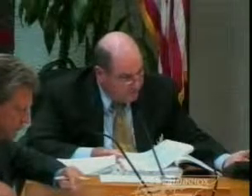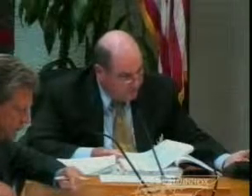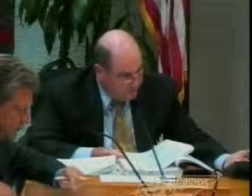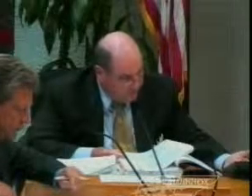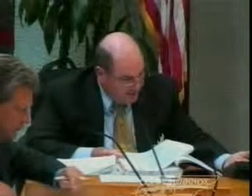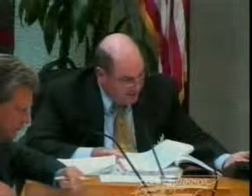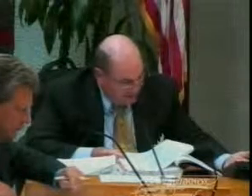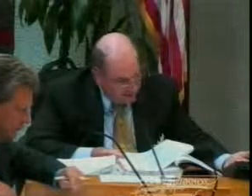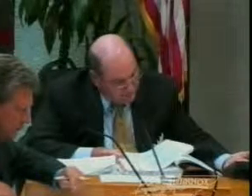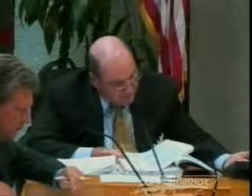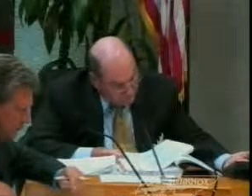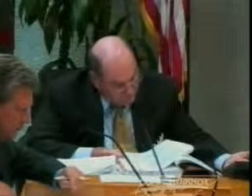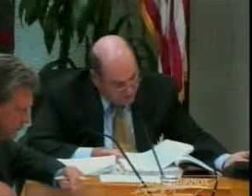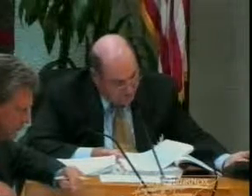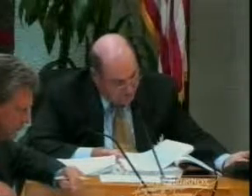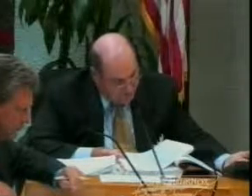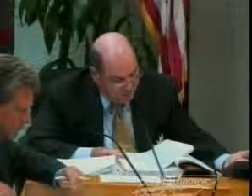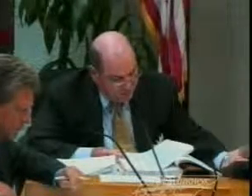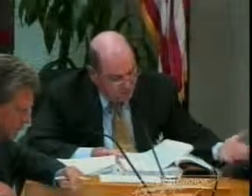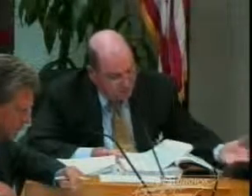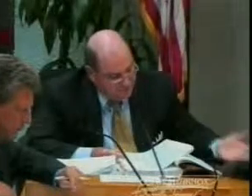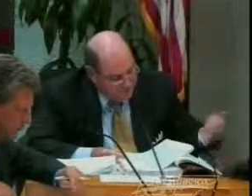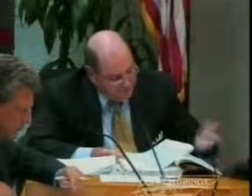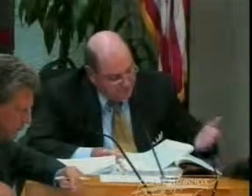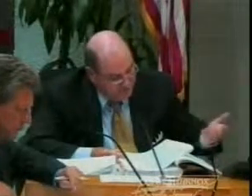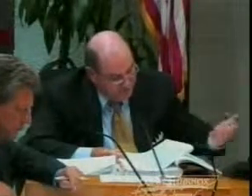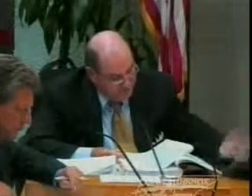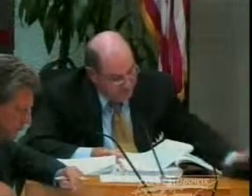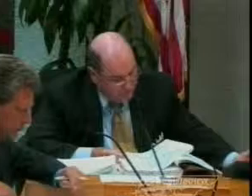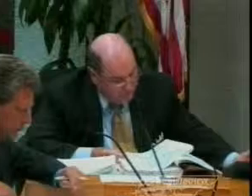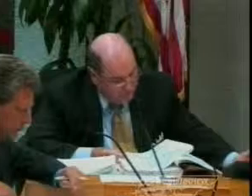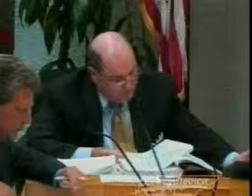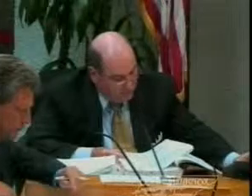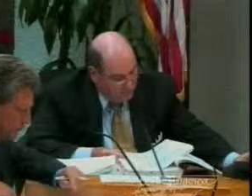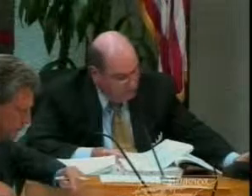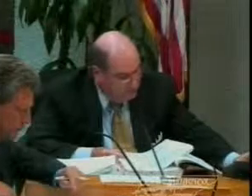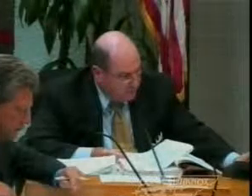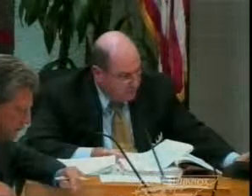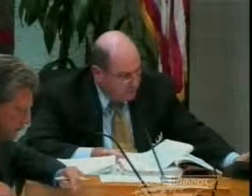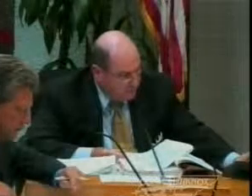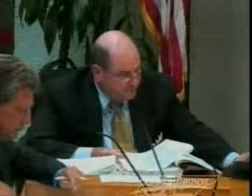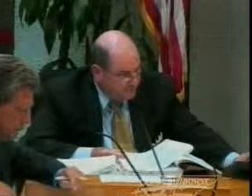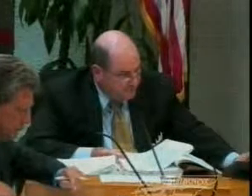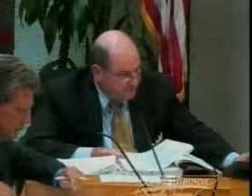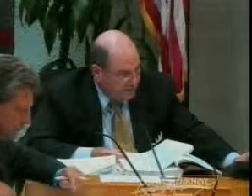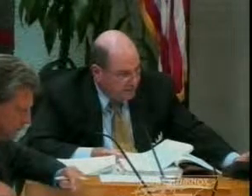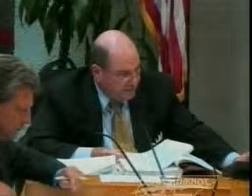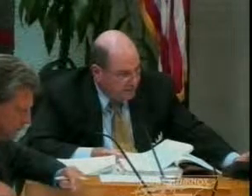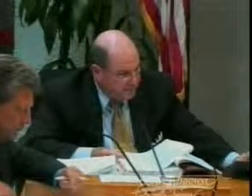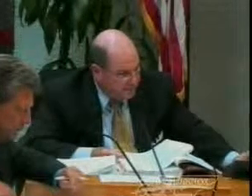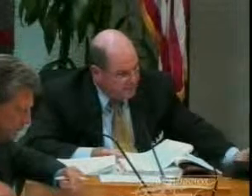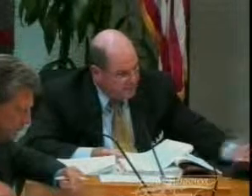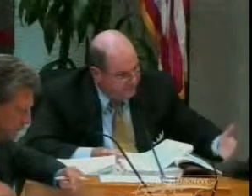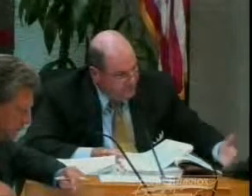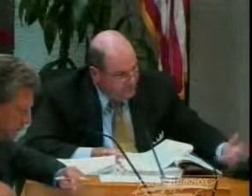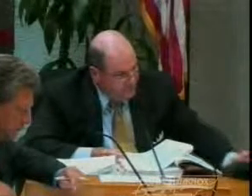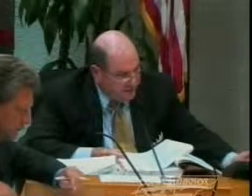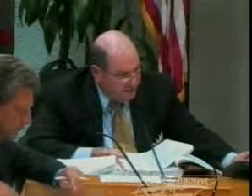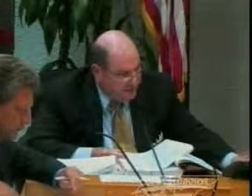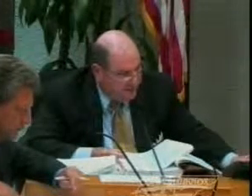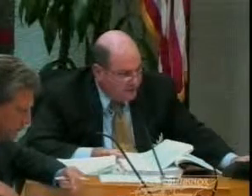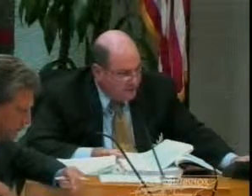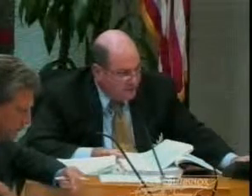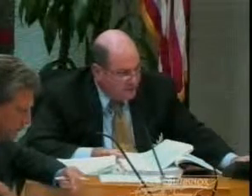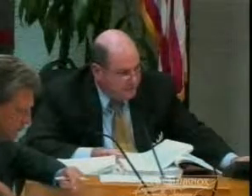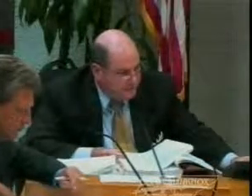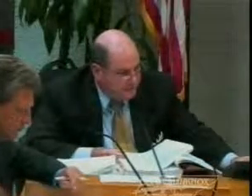there aren't at least 2 elected county officials that are participants in the plan, and that wish to make an appointment to the Personnel Board, then